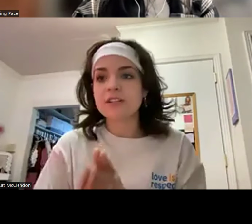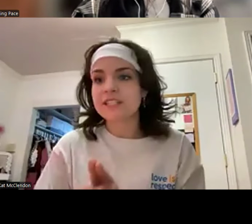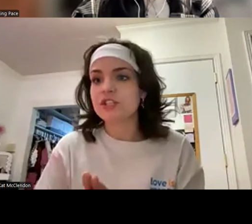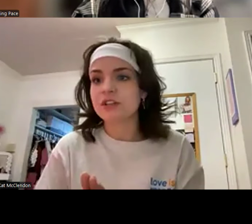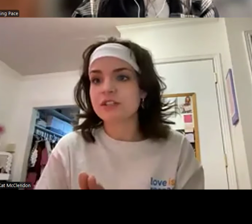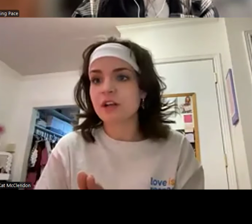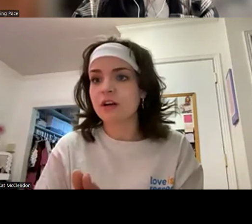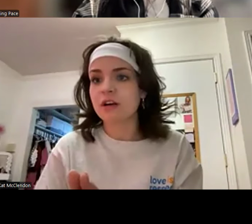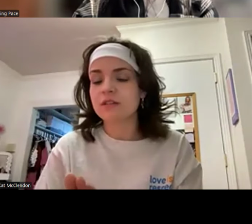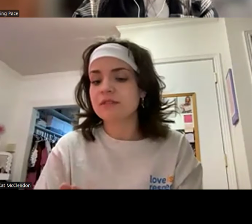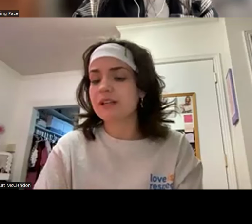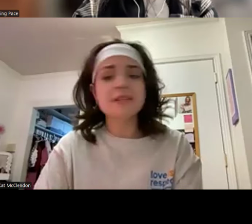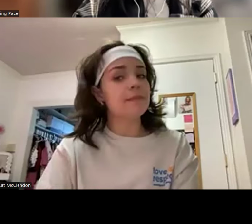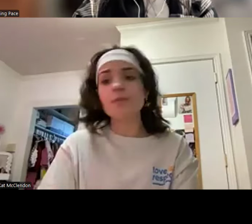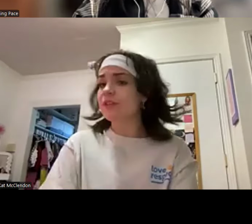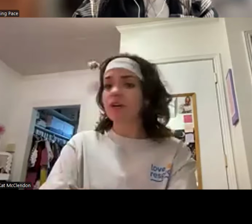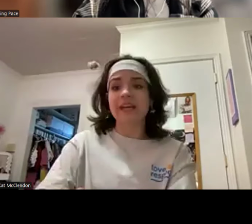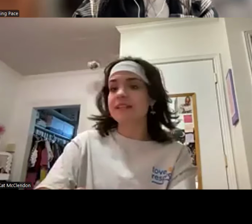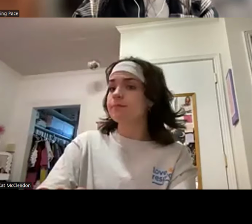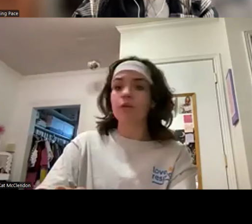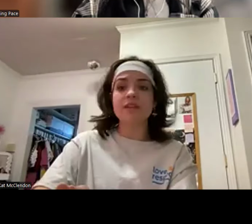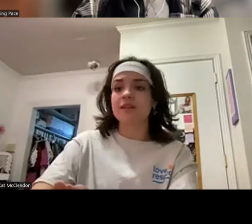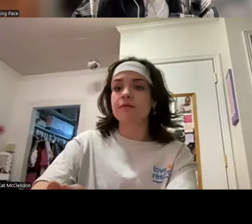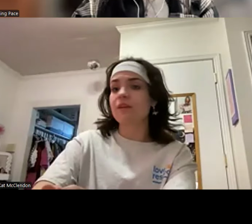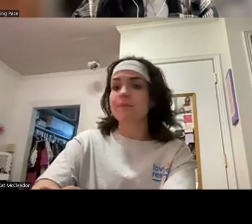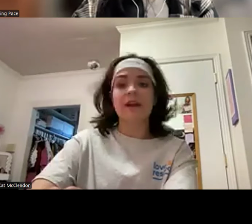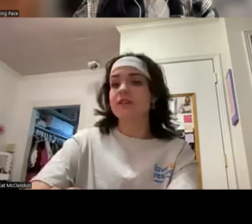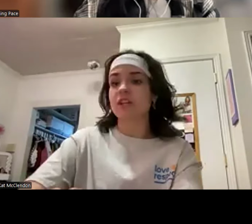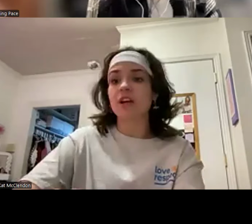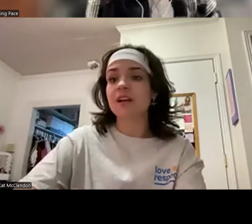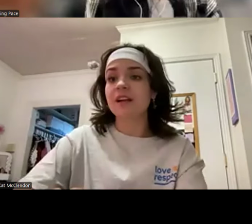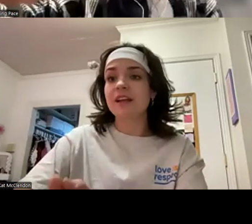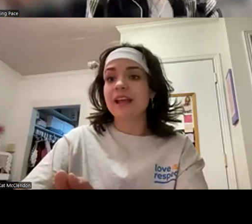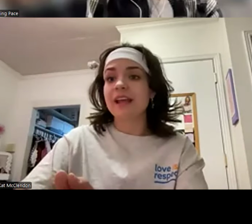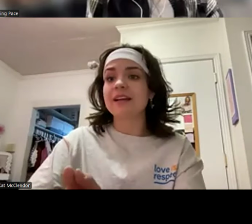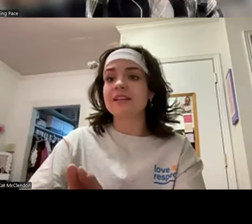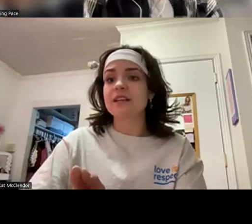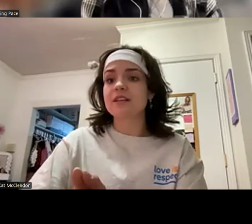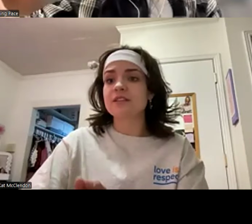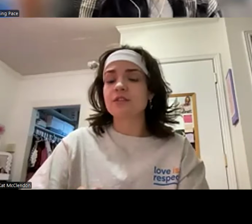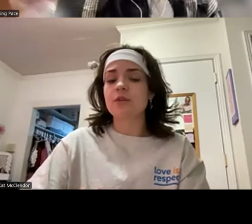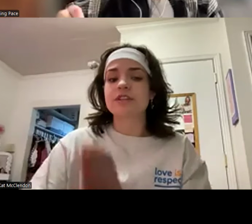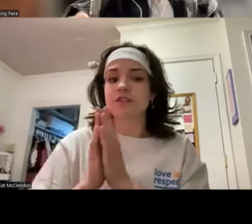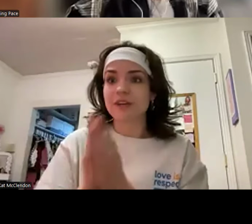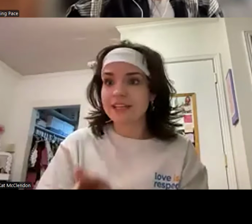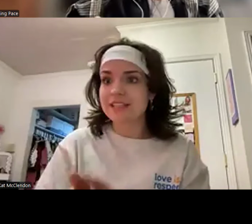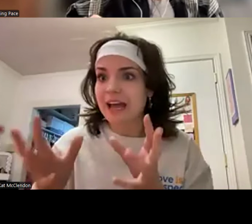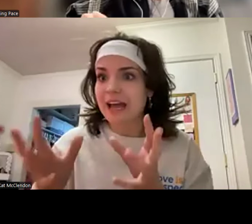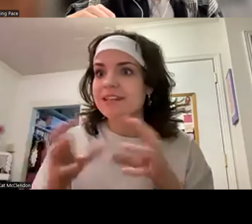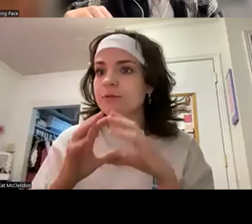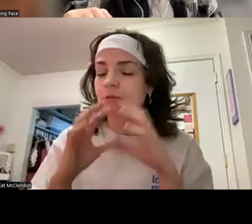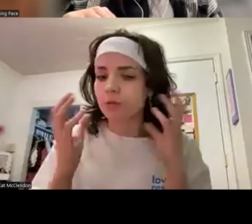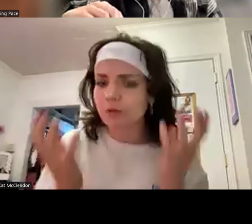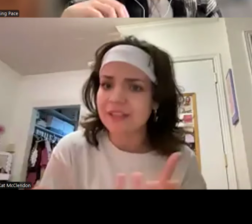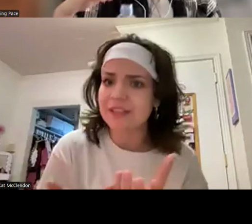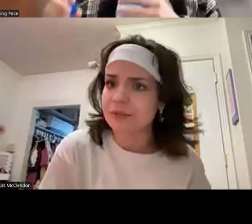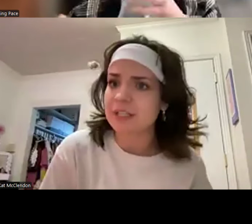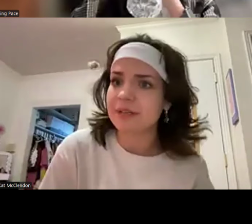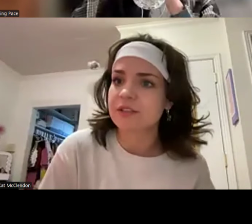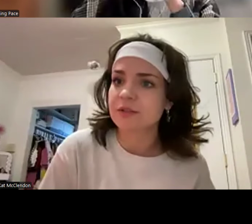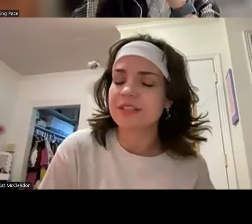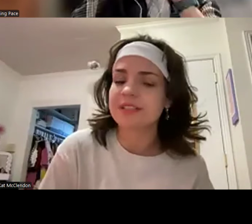our teachers are sometimes with our kids more than parents are. And so going straight to that as a